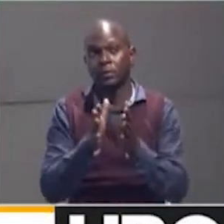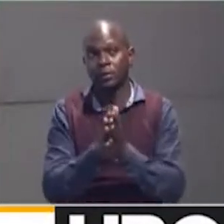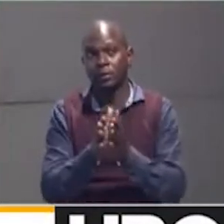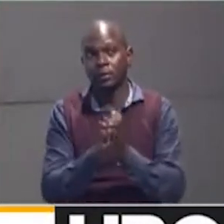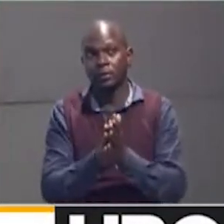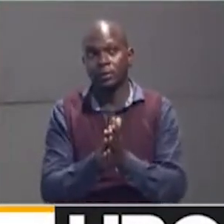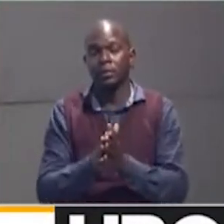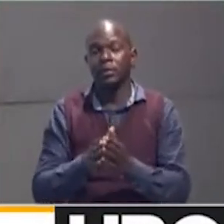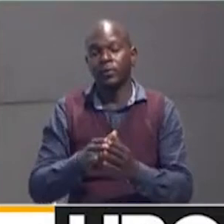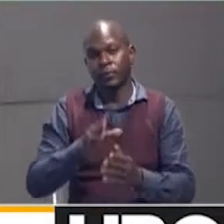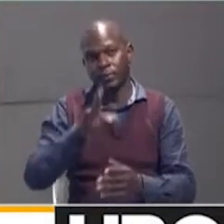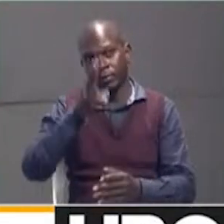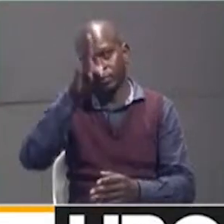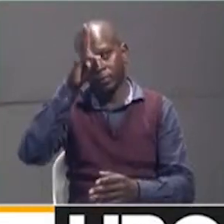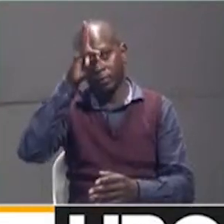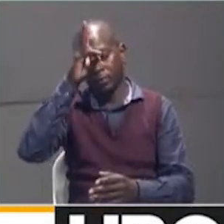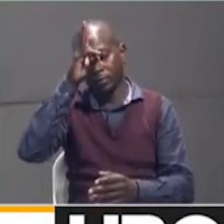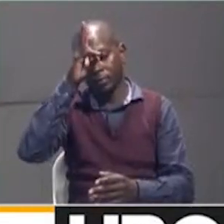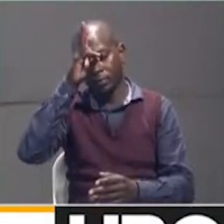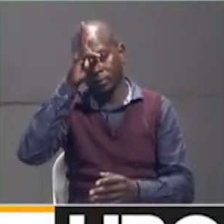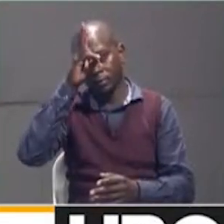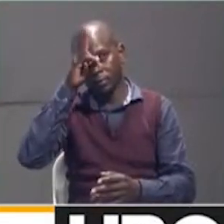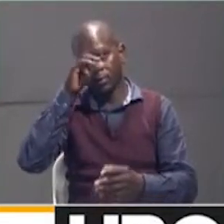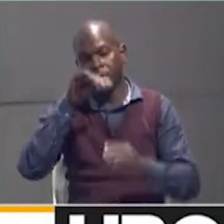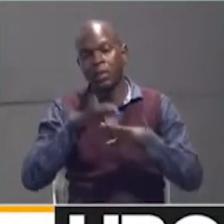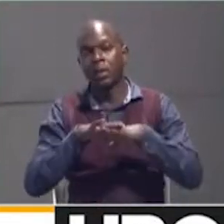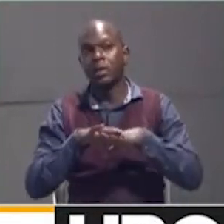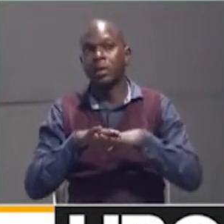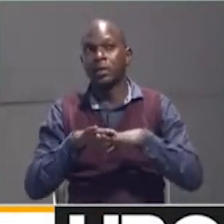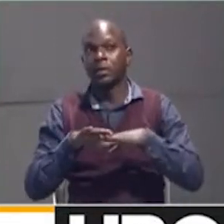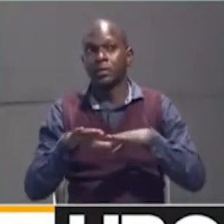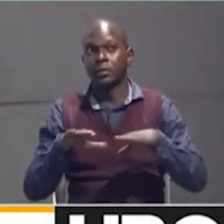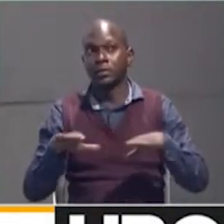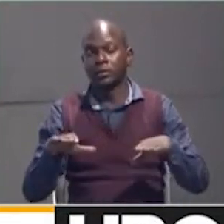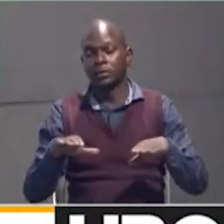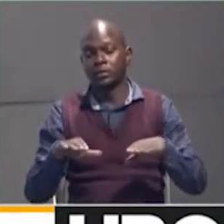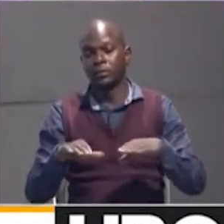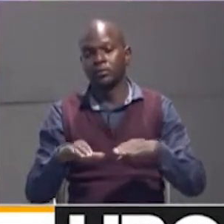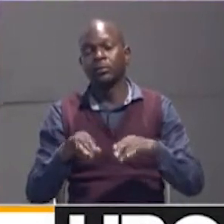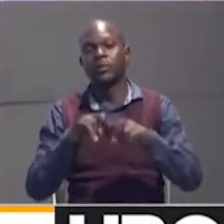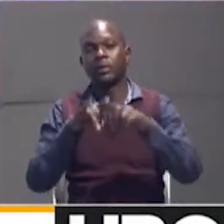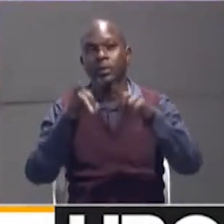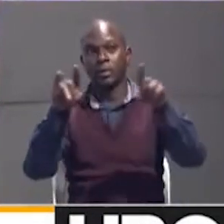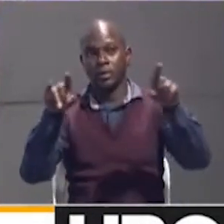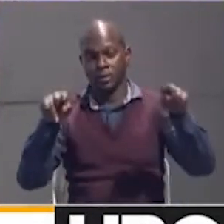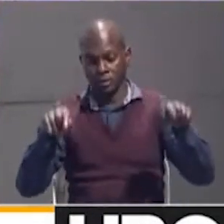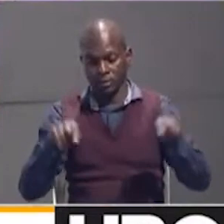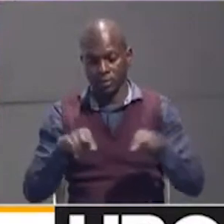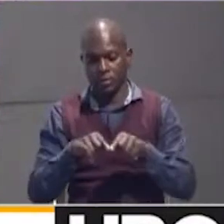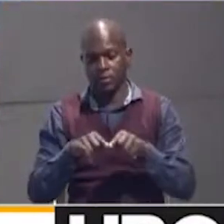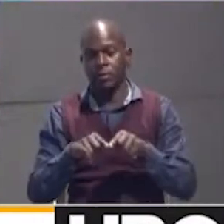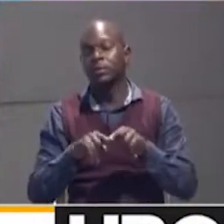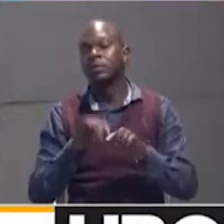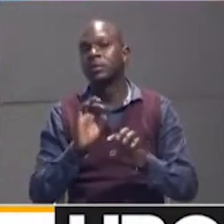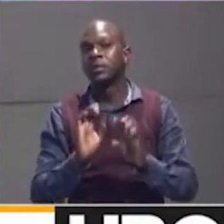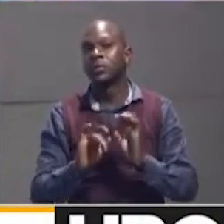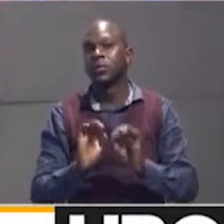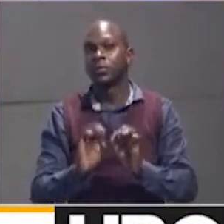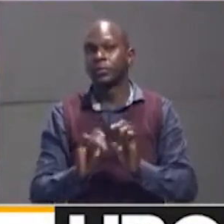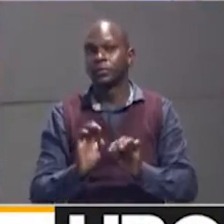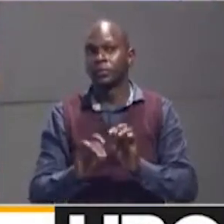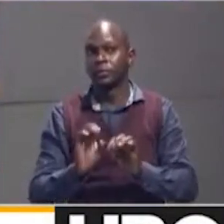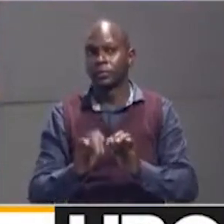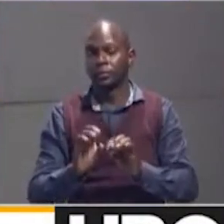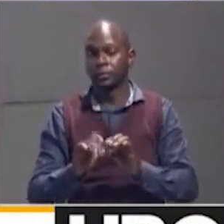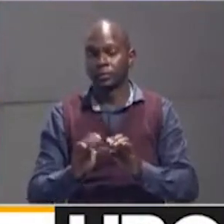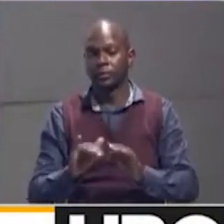the villages, from the land, and brought us to the classroom and to the offices. And